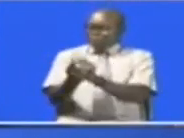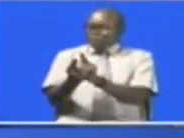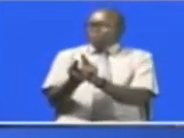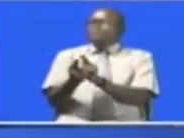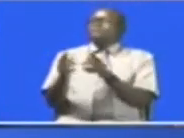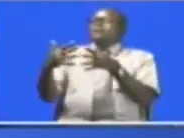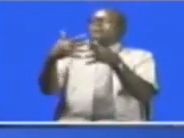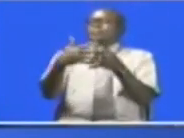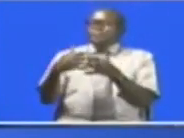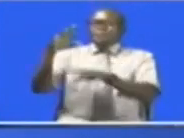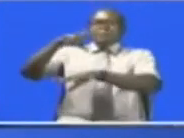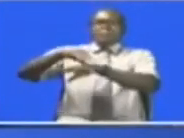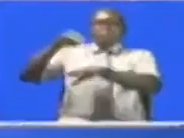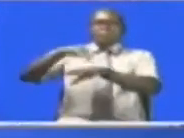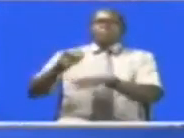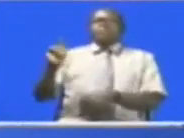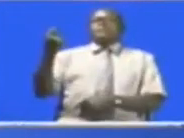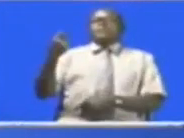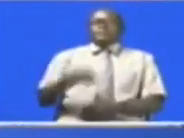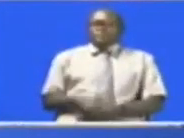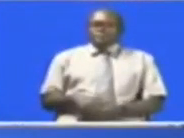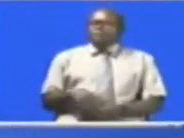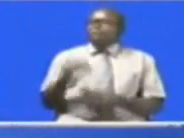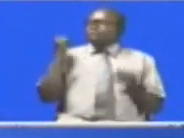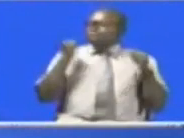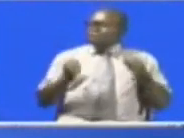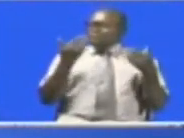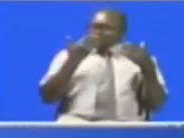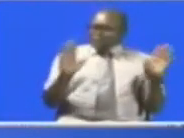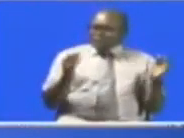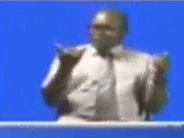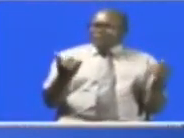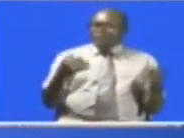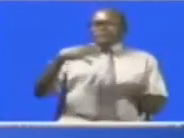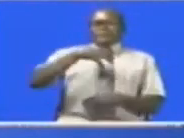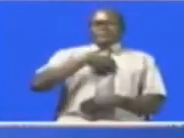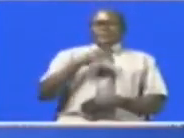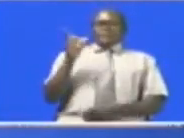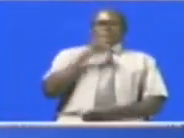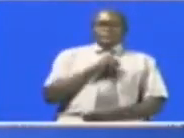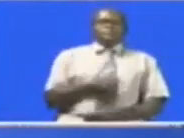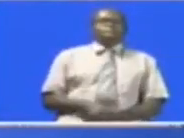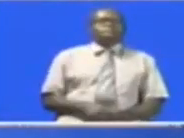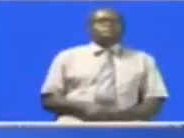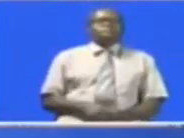happened. Yes. As we conclude, now that the athletics days are behind you, you're a retired athlete.